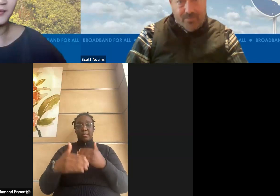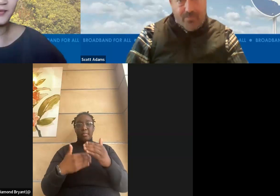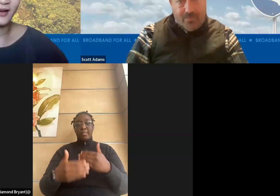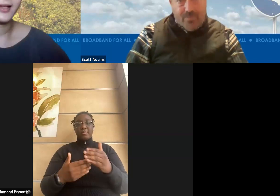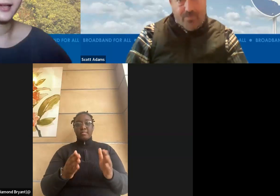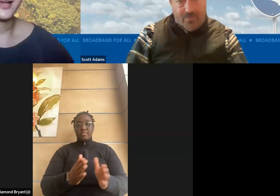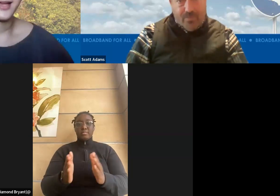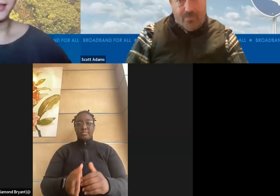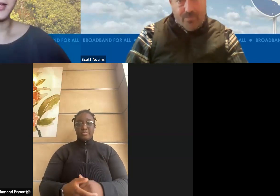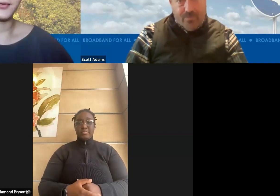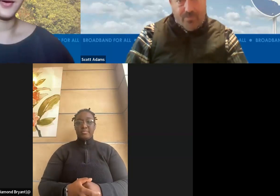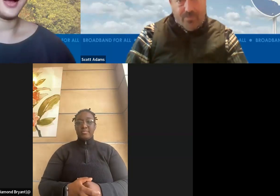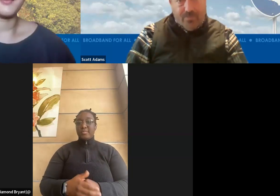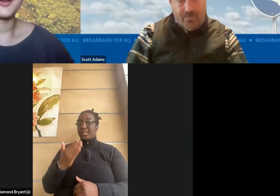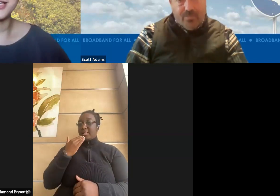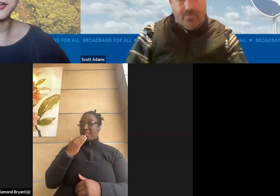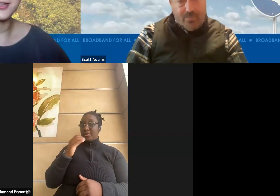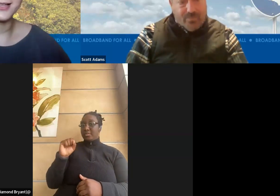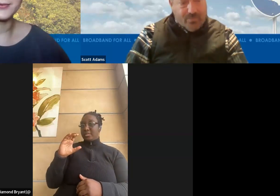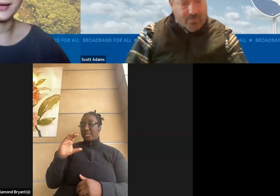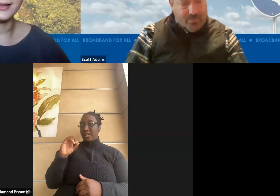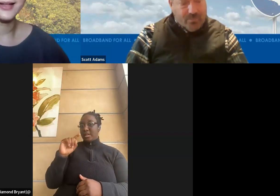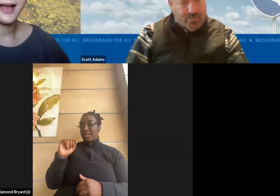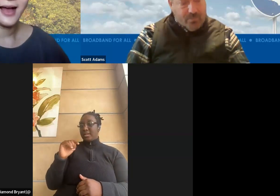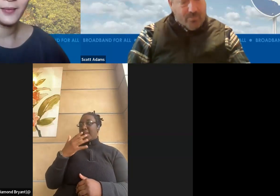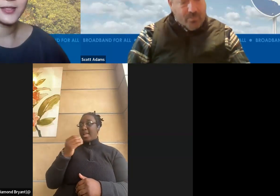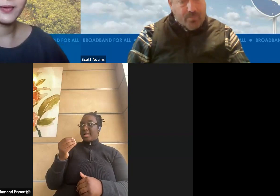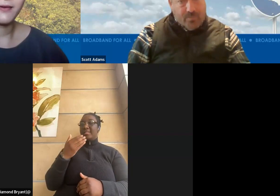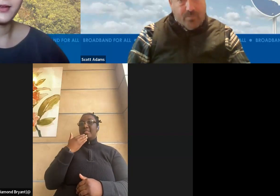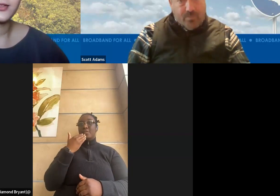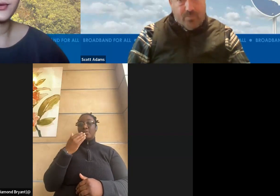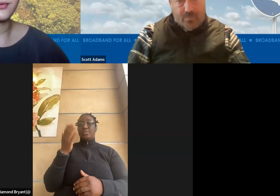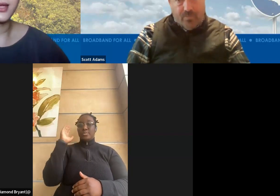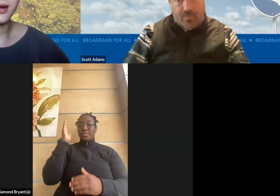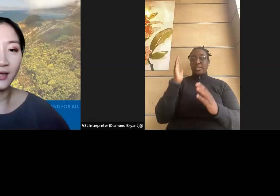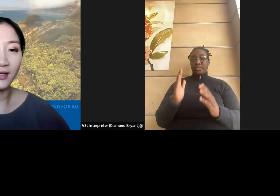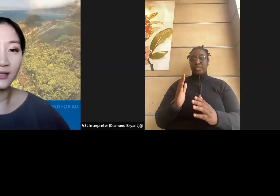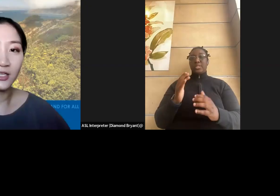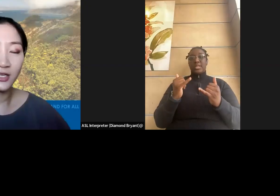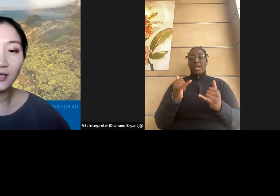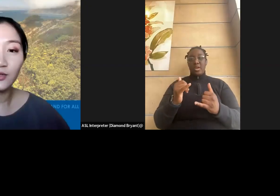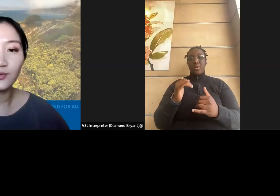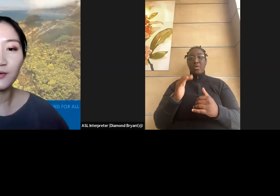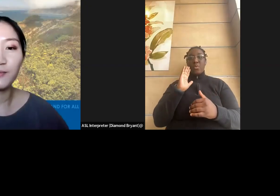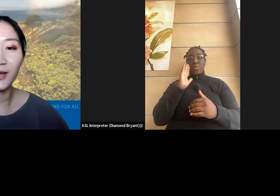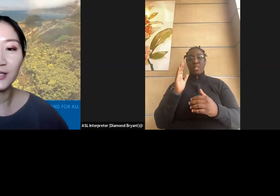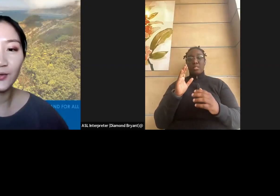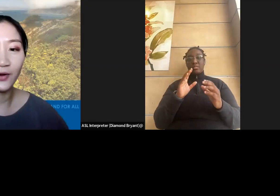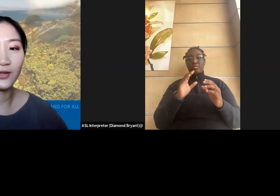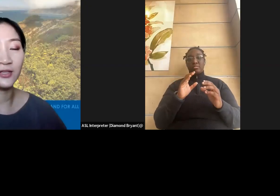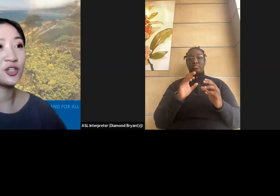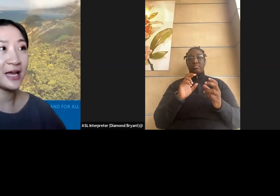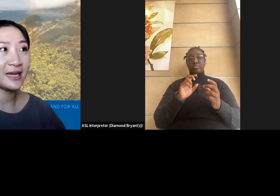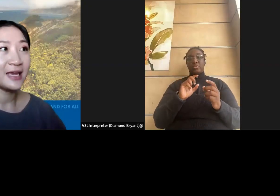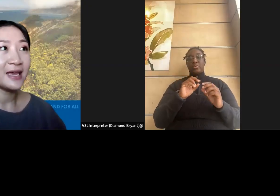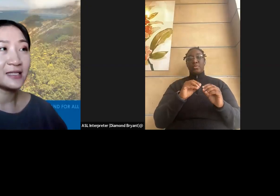Thank you, Scott. And thank you, presenters as well. As we pivot to the next session, just want to remind you